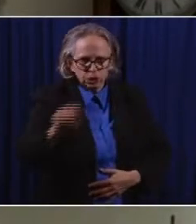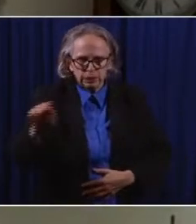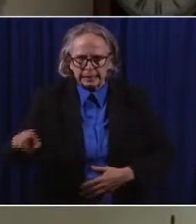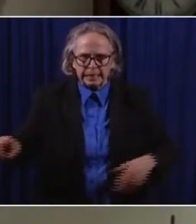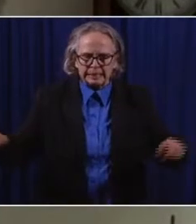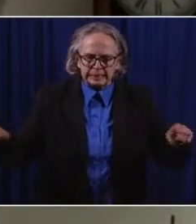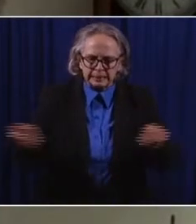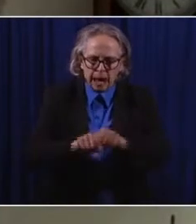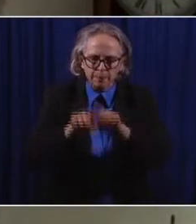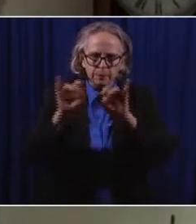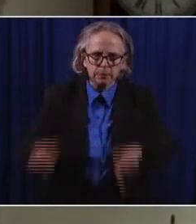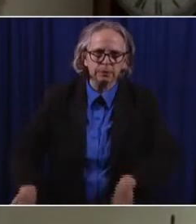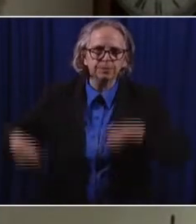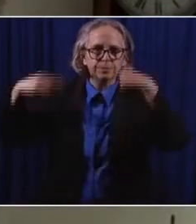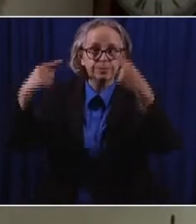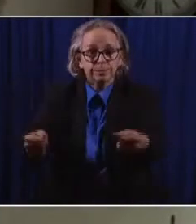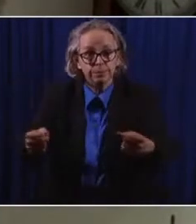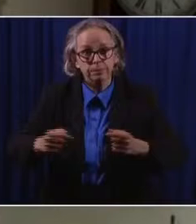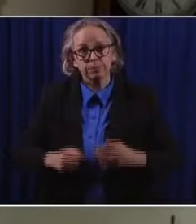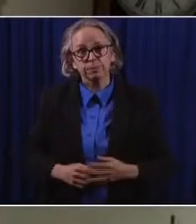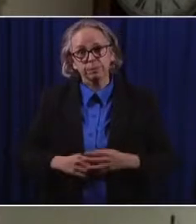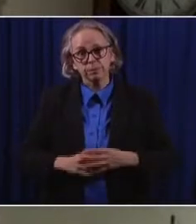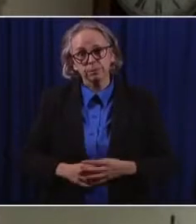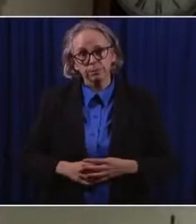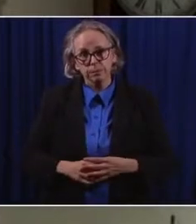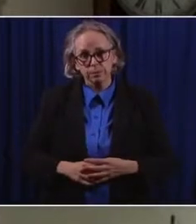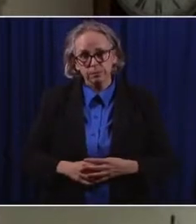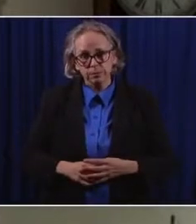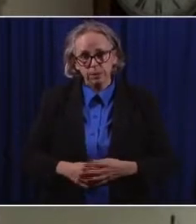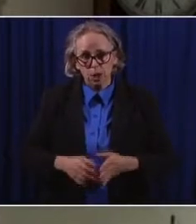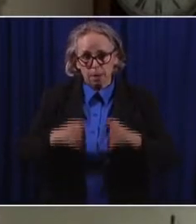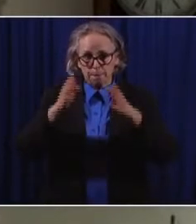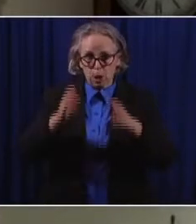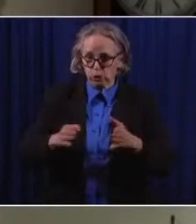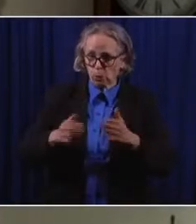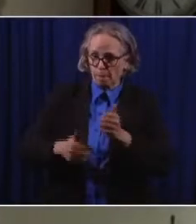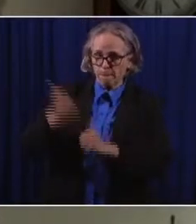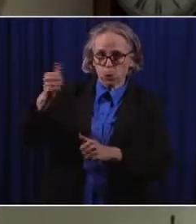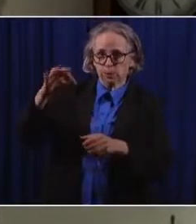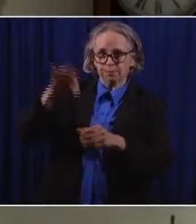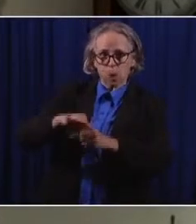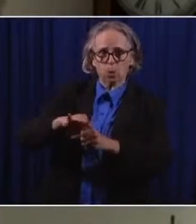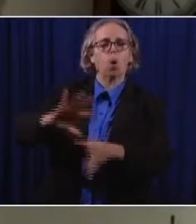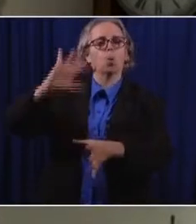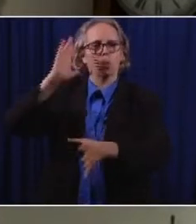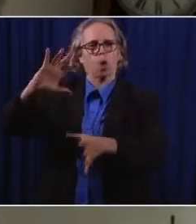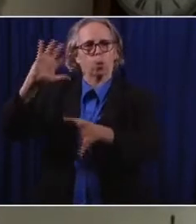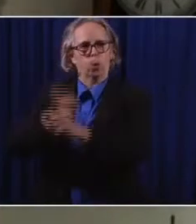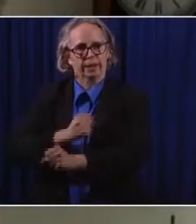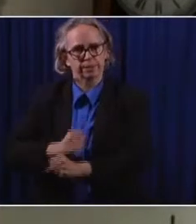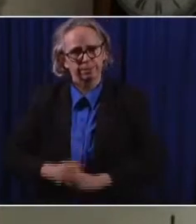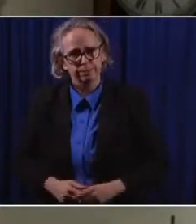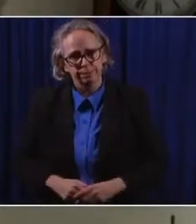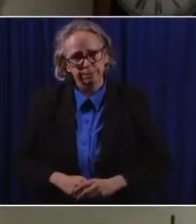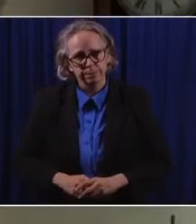that's who will win. Any idea that the legislature will do anything, it's not going to